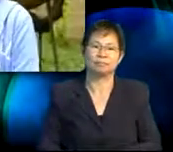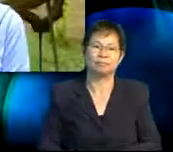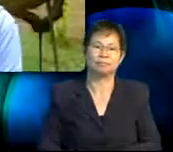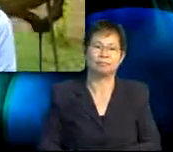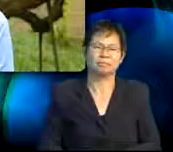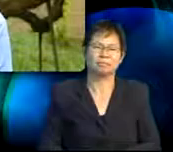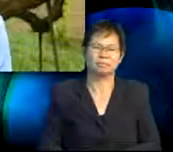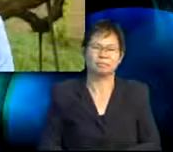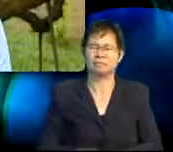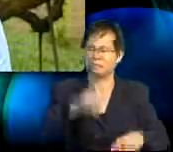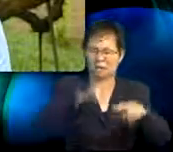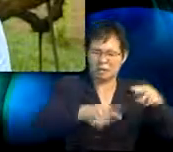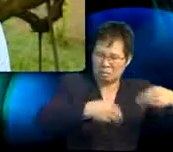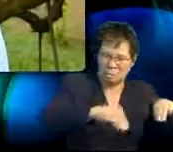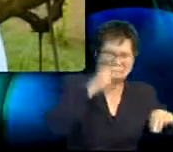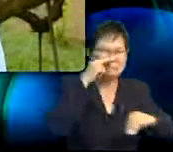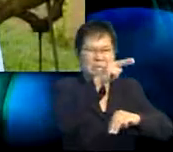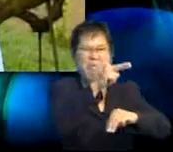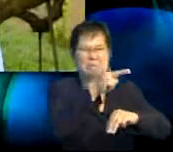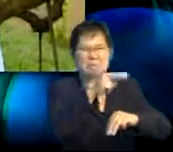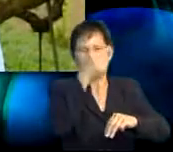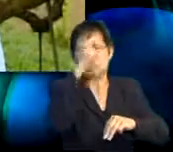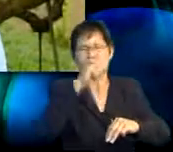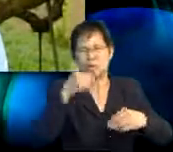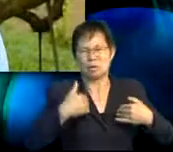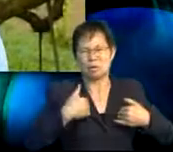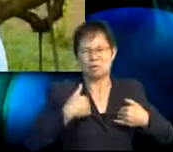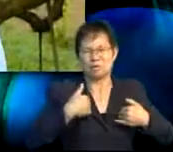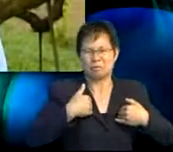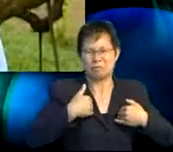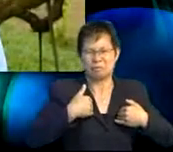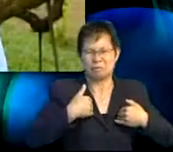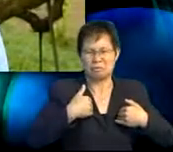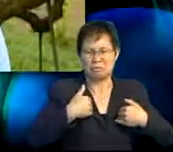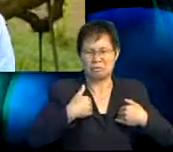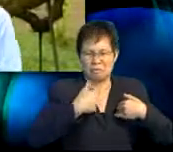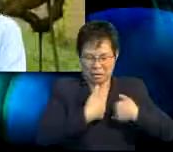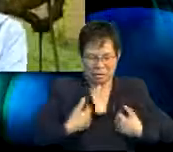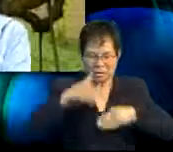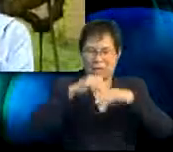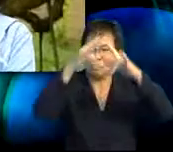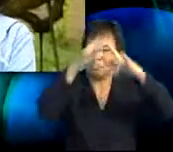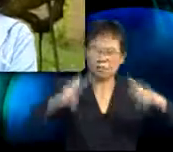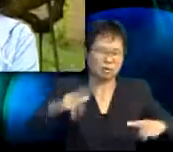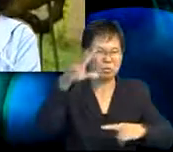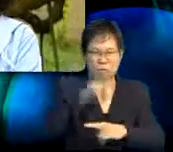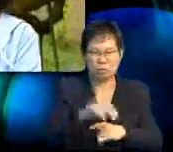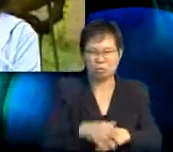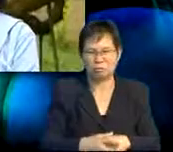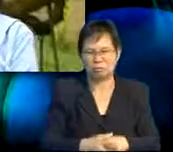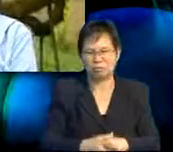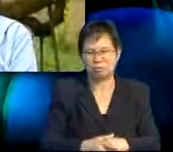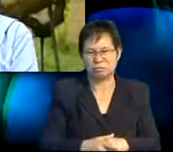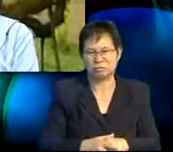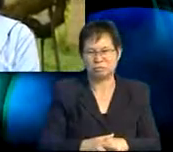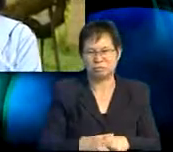It can't be the market because they don't feed animals there. The museum? No. The